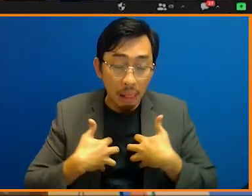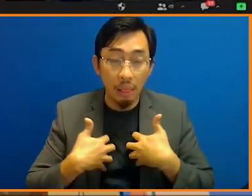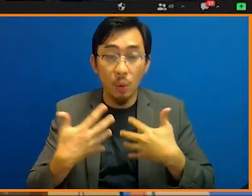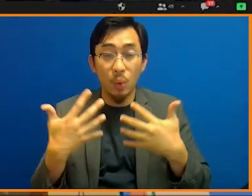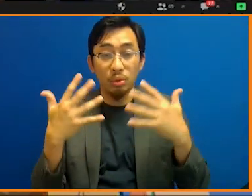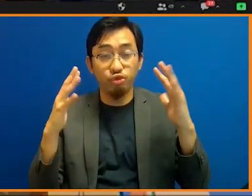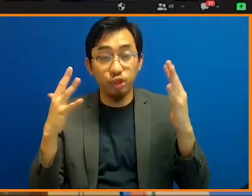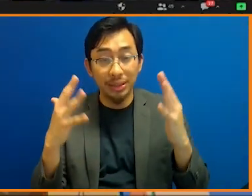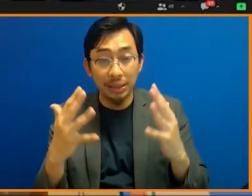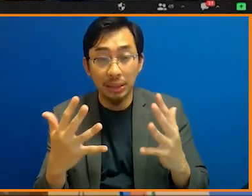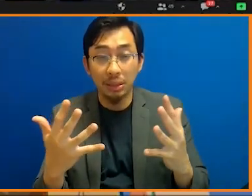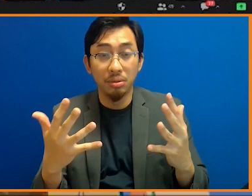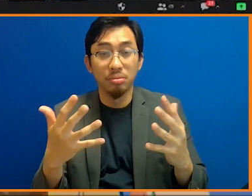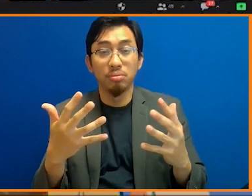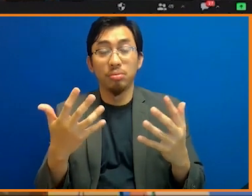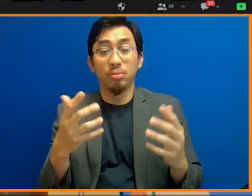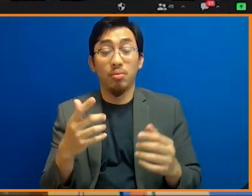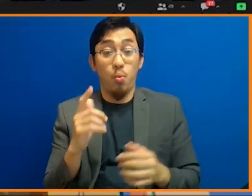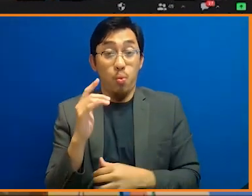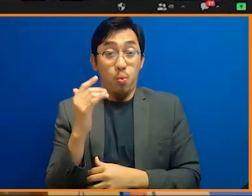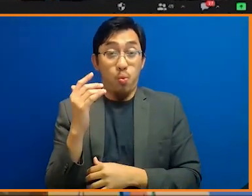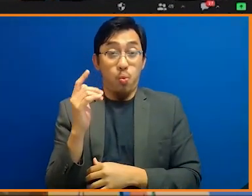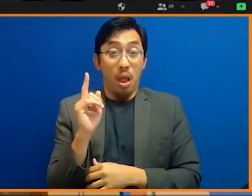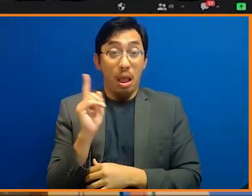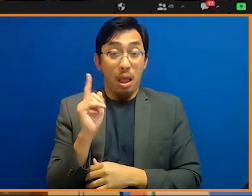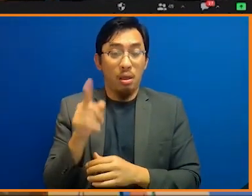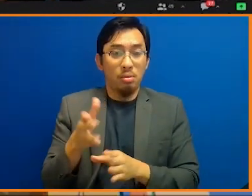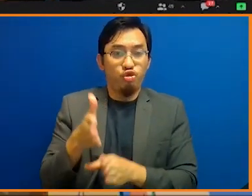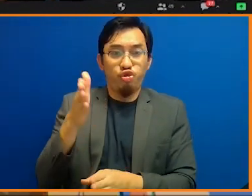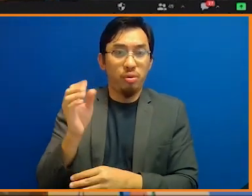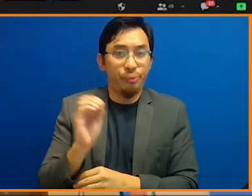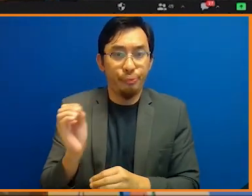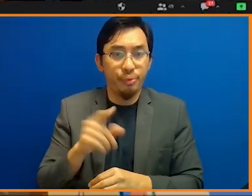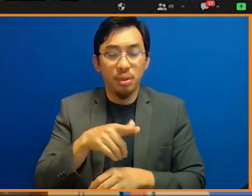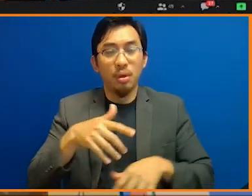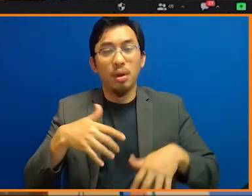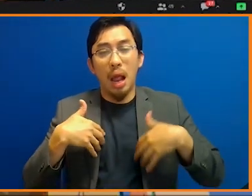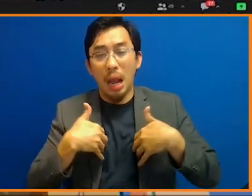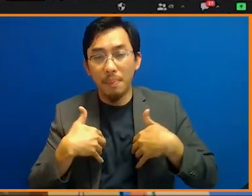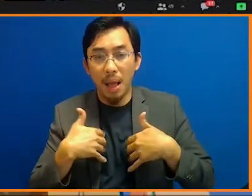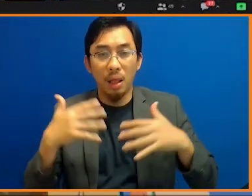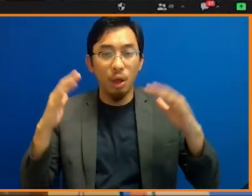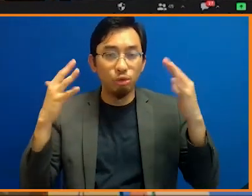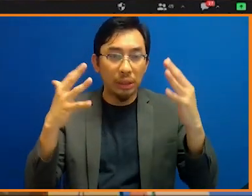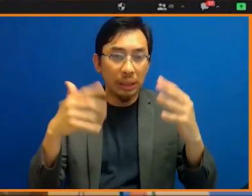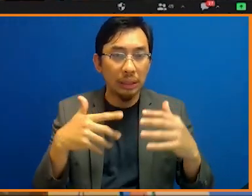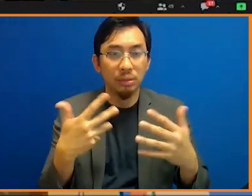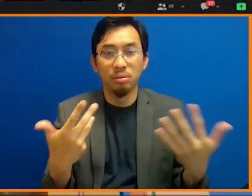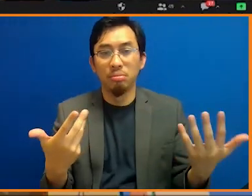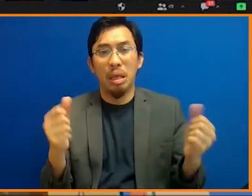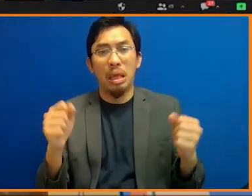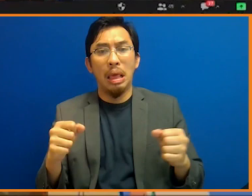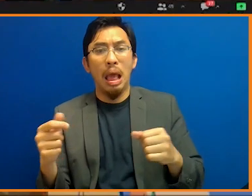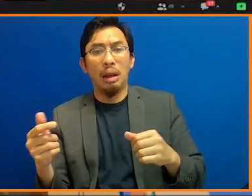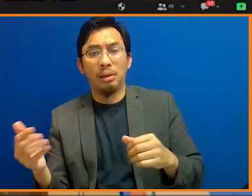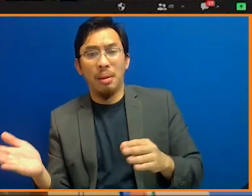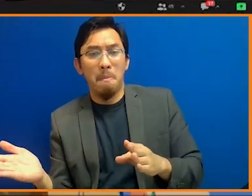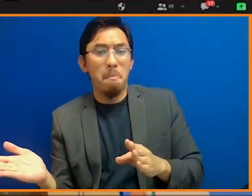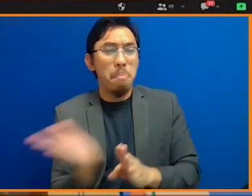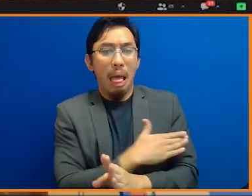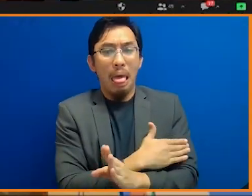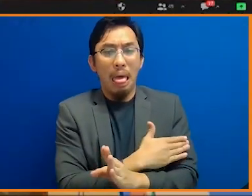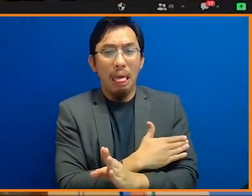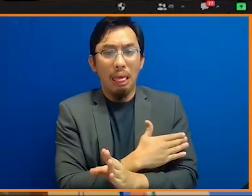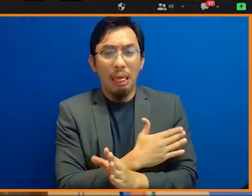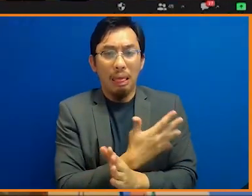animals or plants is getting quite fast because no seawall. So that the animal or trees or things can be